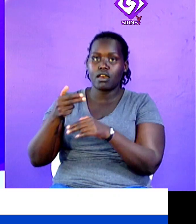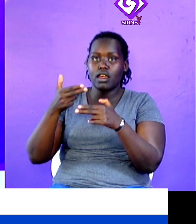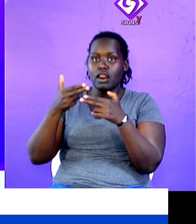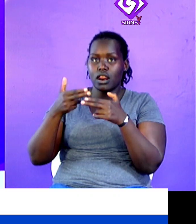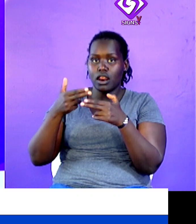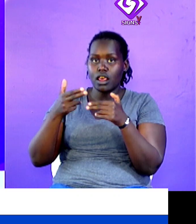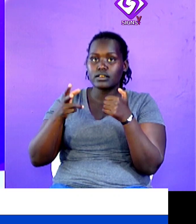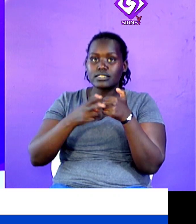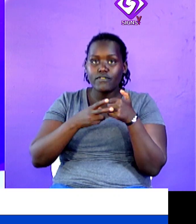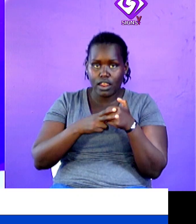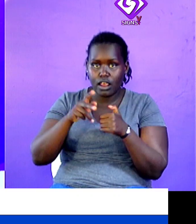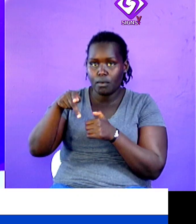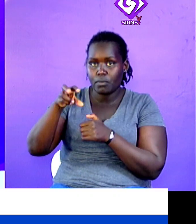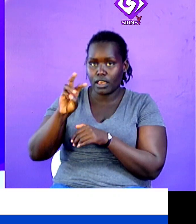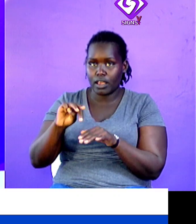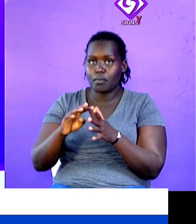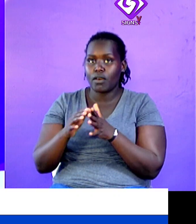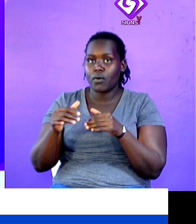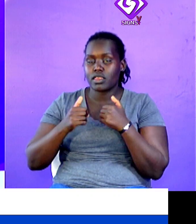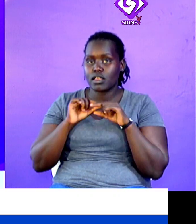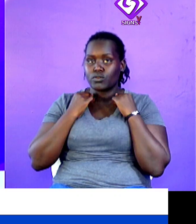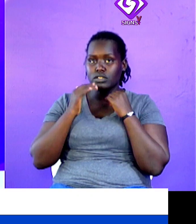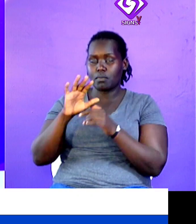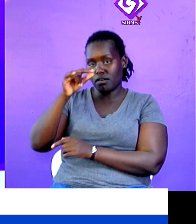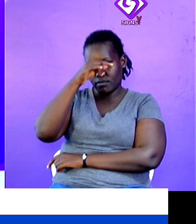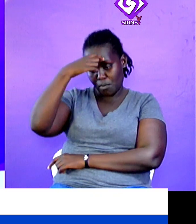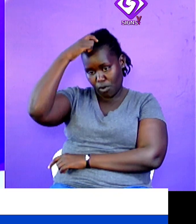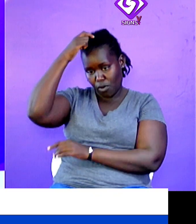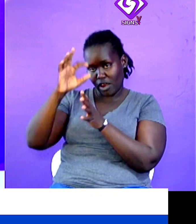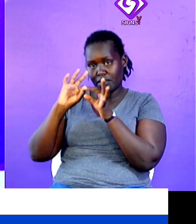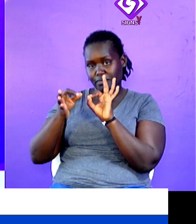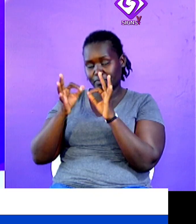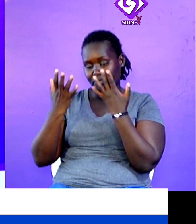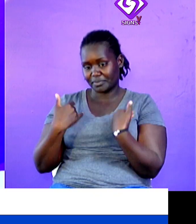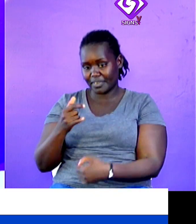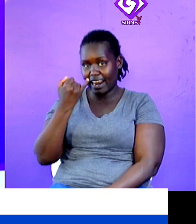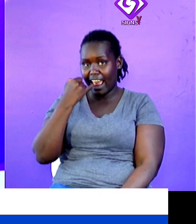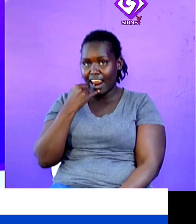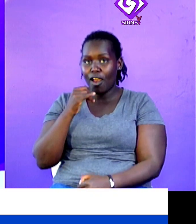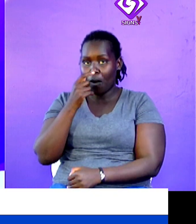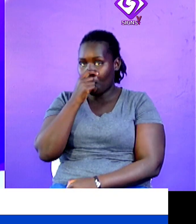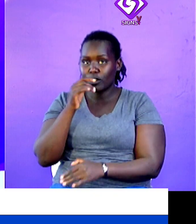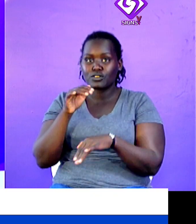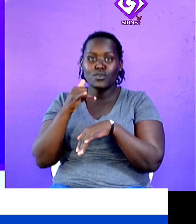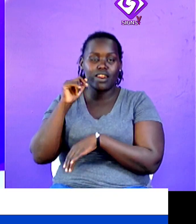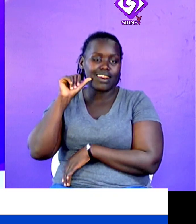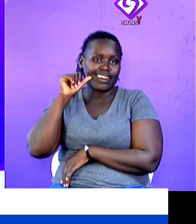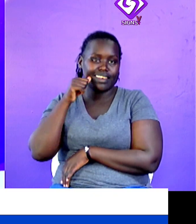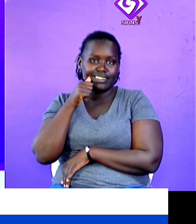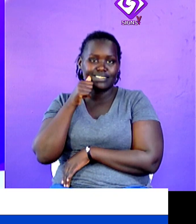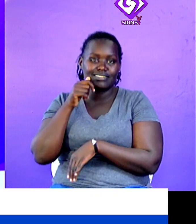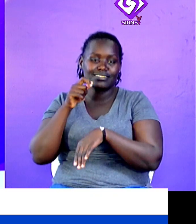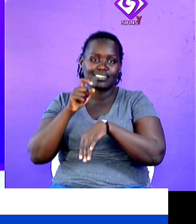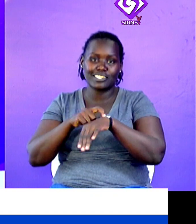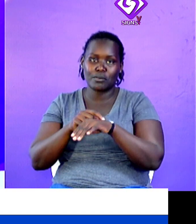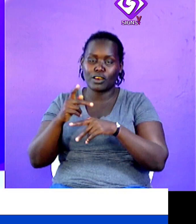language interpreter has been Irene Chebiwot. We wish you a nice time and keep it Science TV